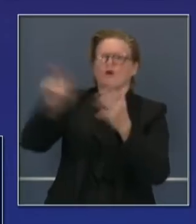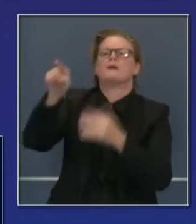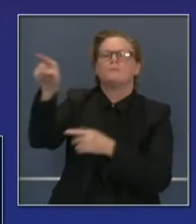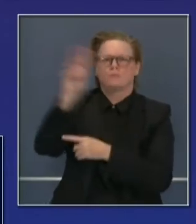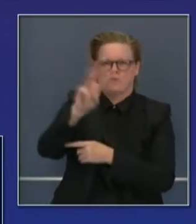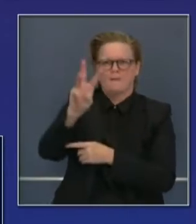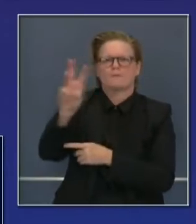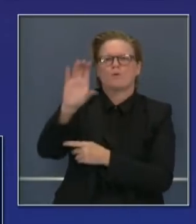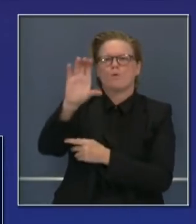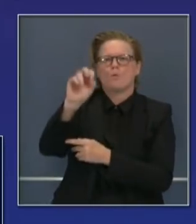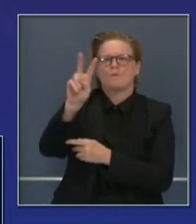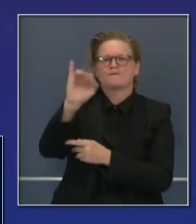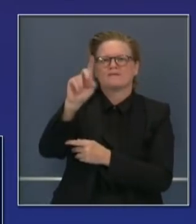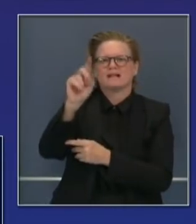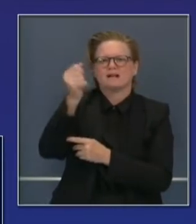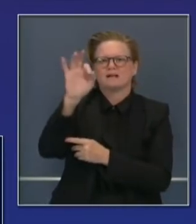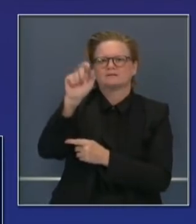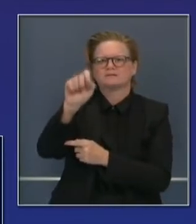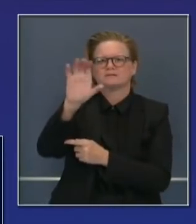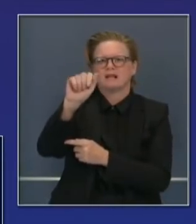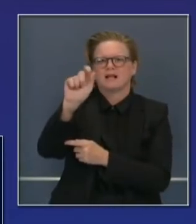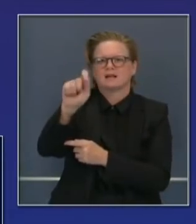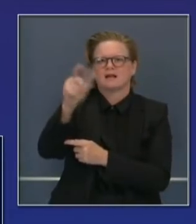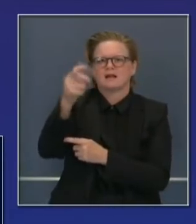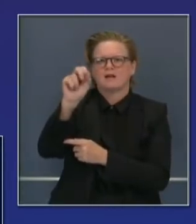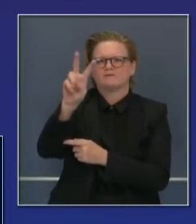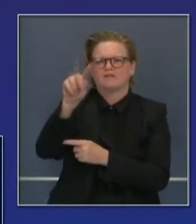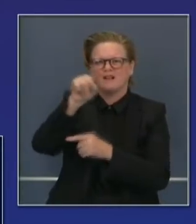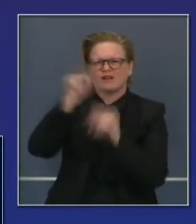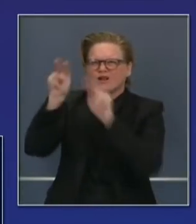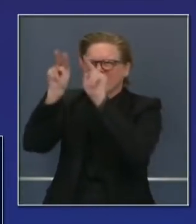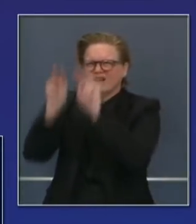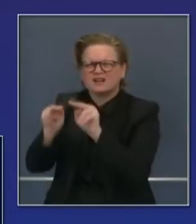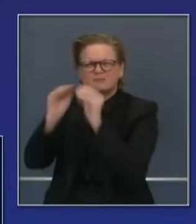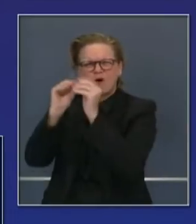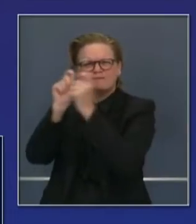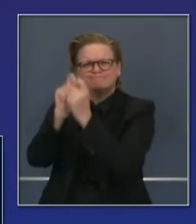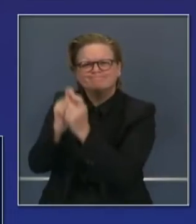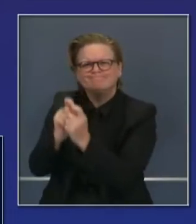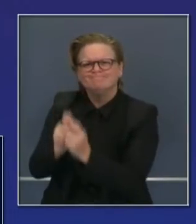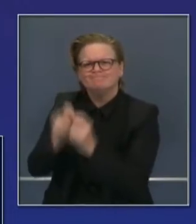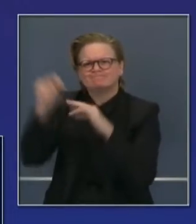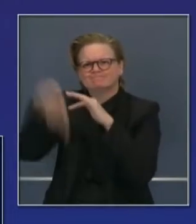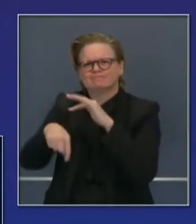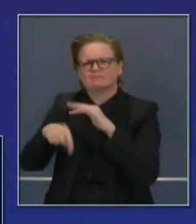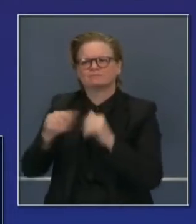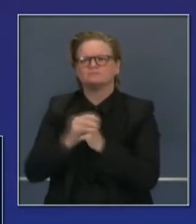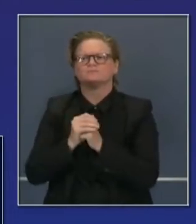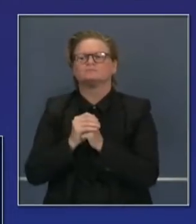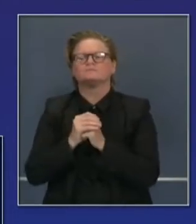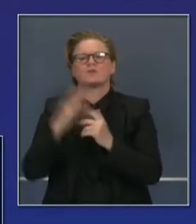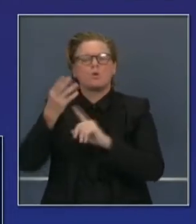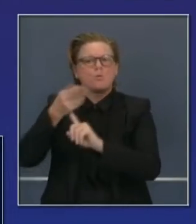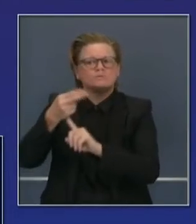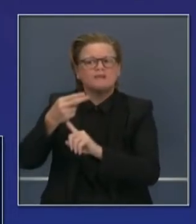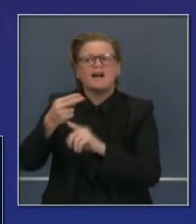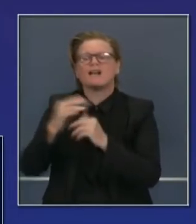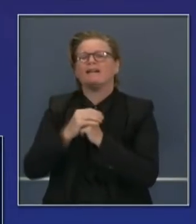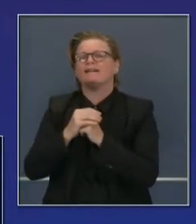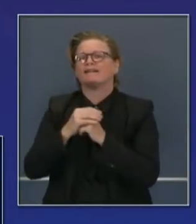covid19.ca.gov. As it relates to the hospitality industry, particularly lodging and hotels, the restrictions are for just